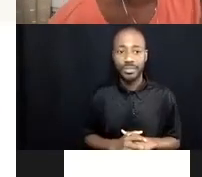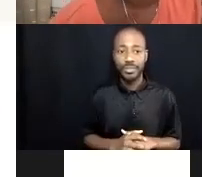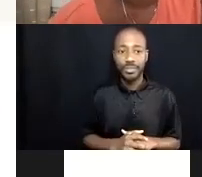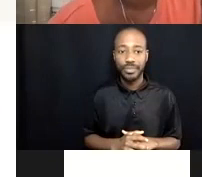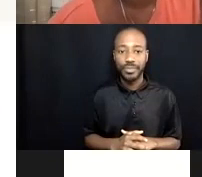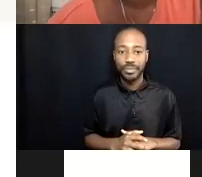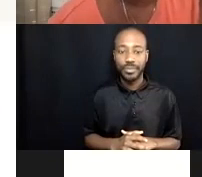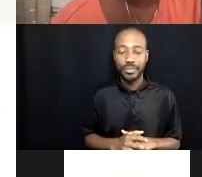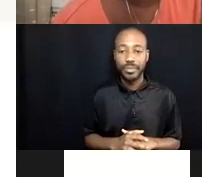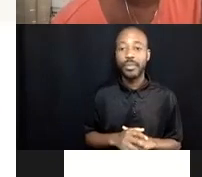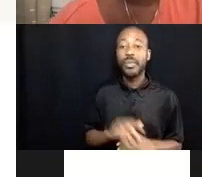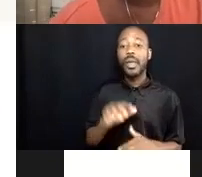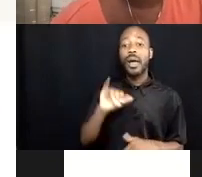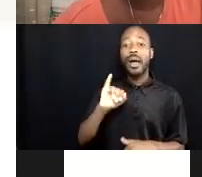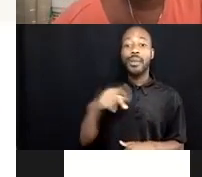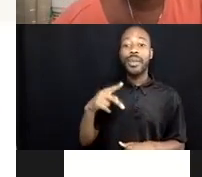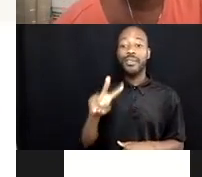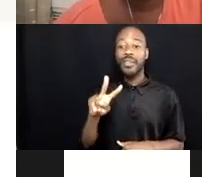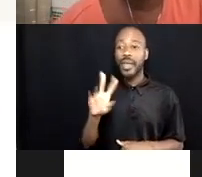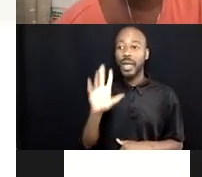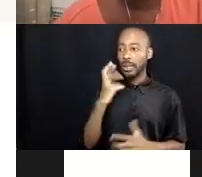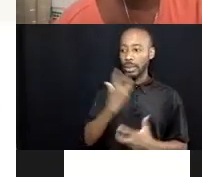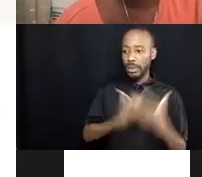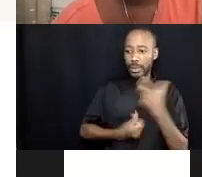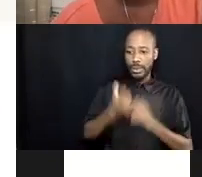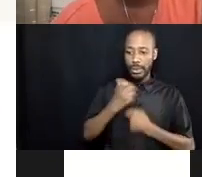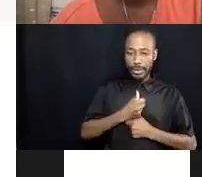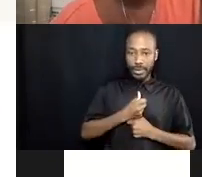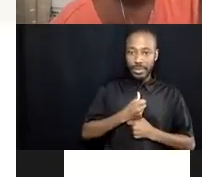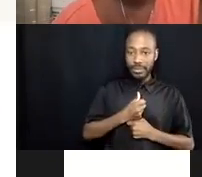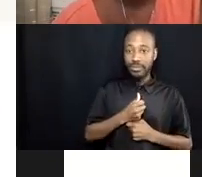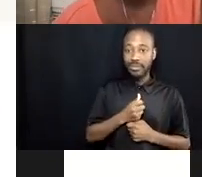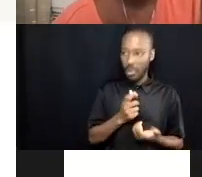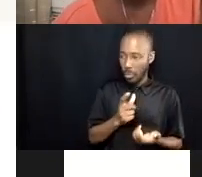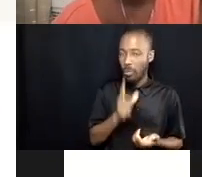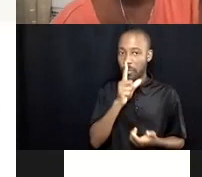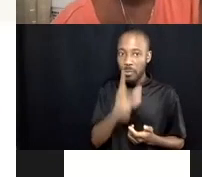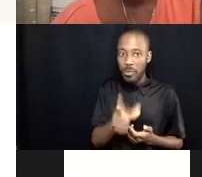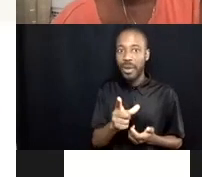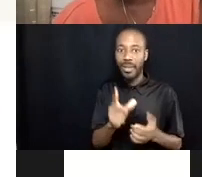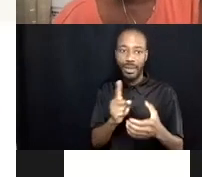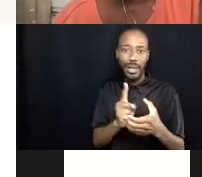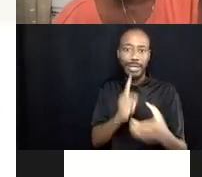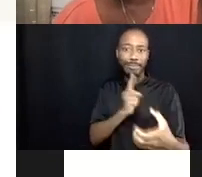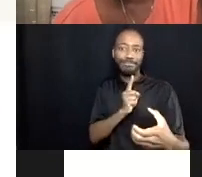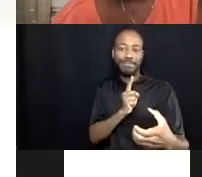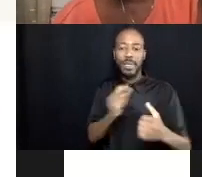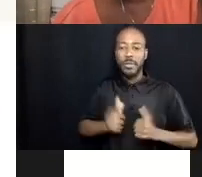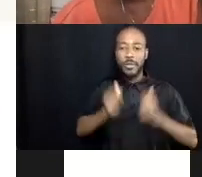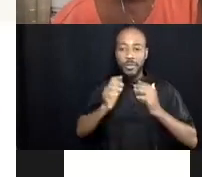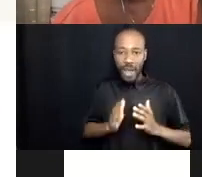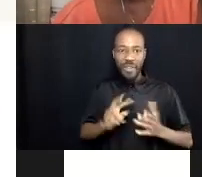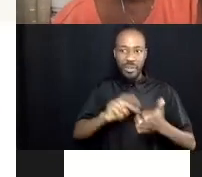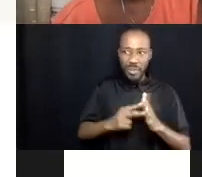Silence about intimate partner violence within transgender communities further isolates survivors, giving more power to the person